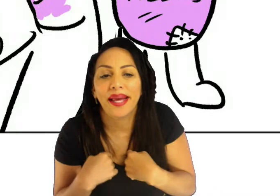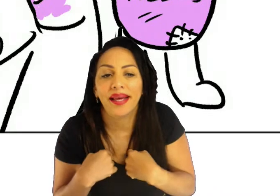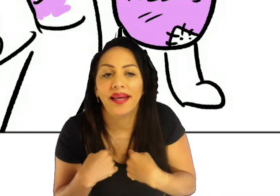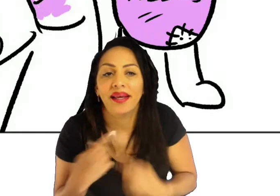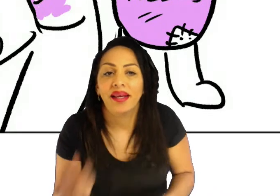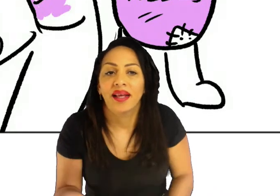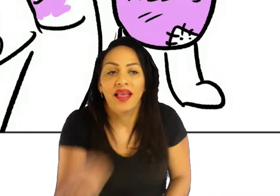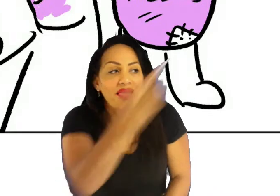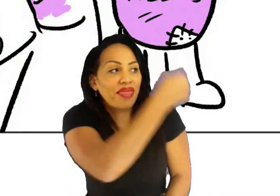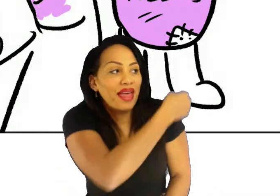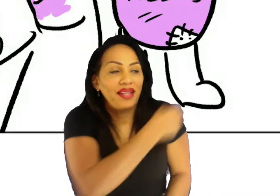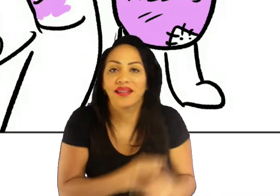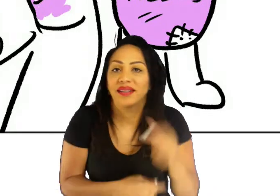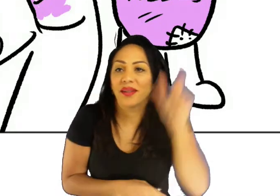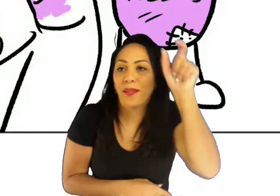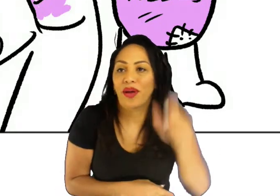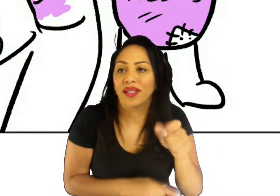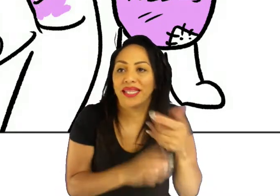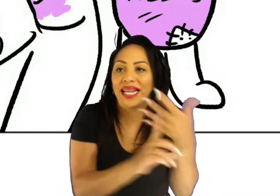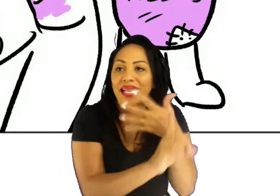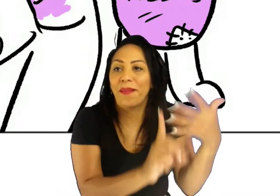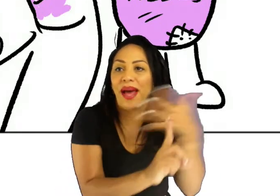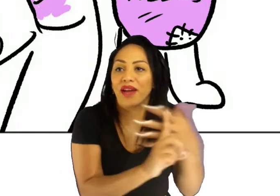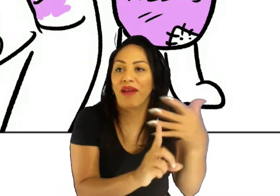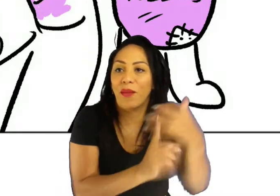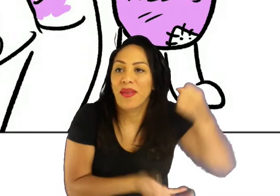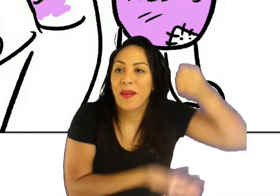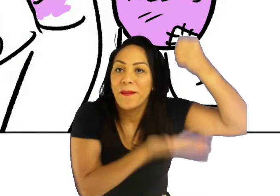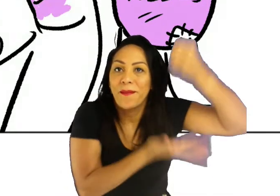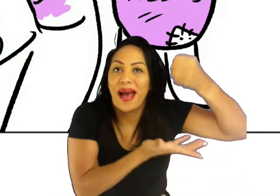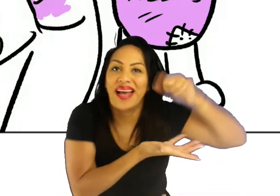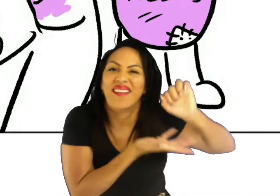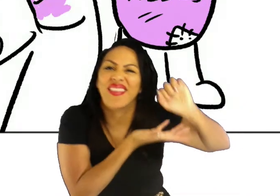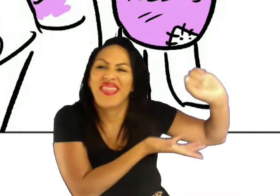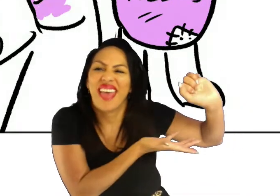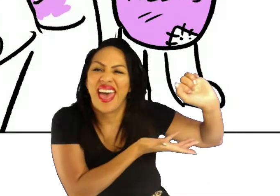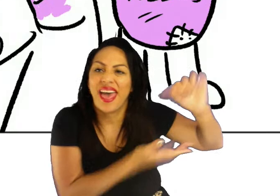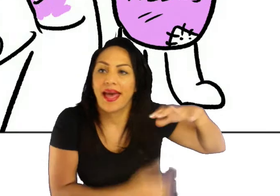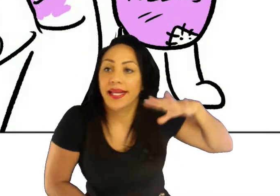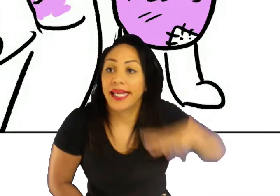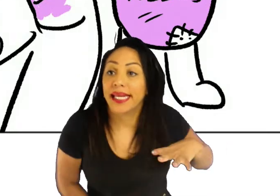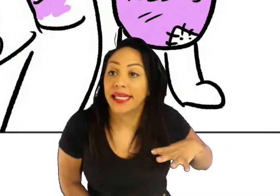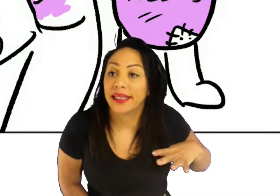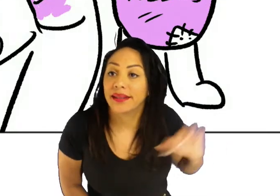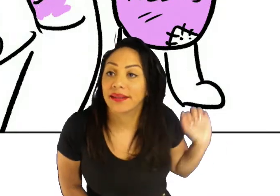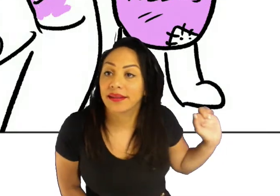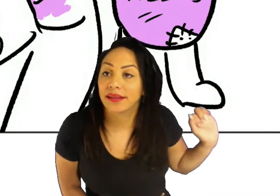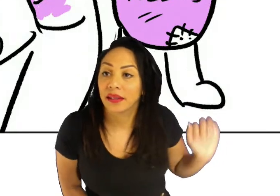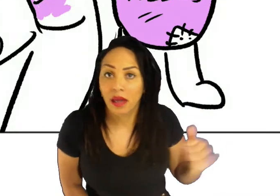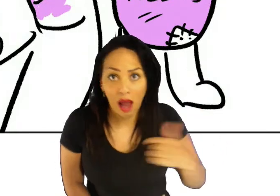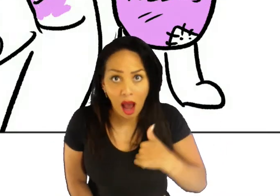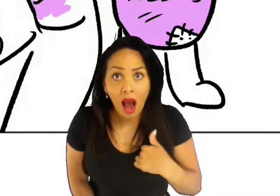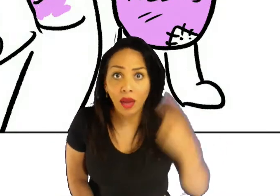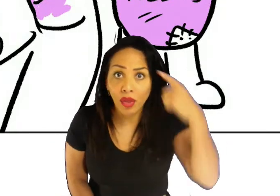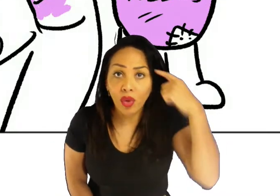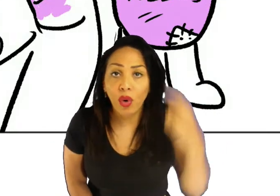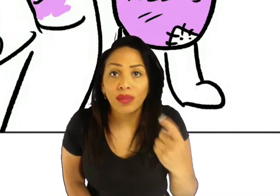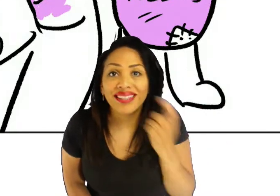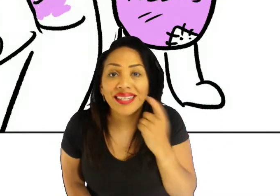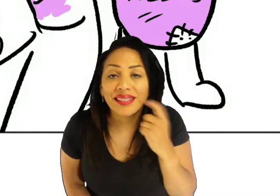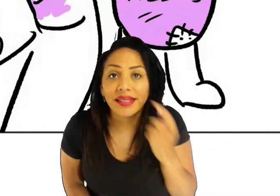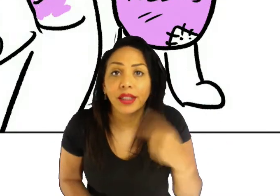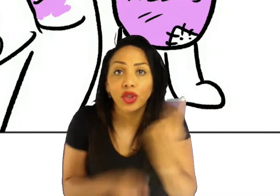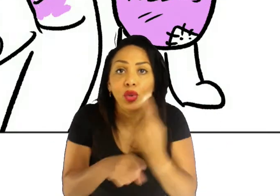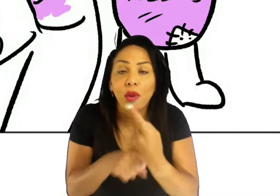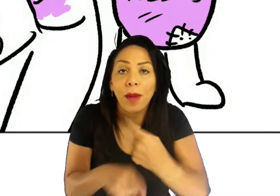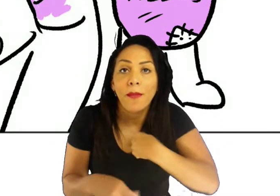own needs. And that's because while I still found it quite easy to have conversations about my individual